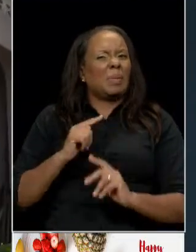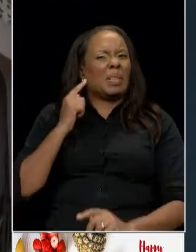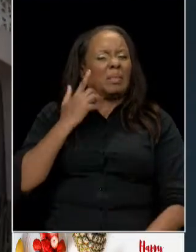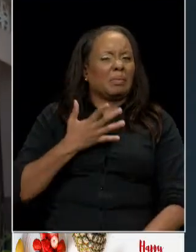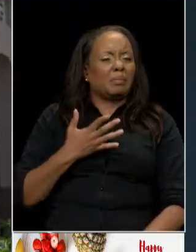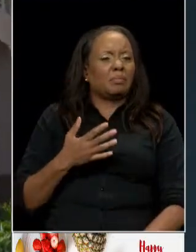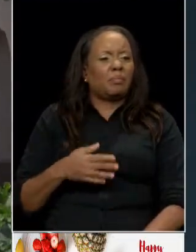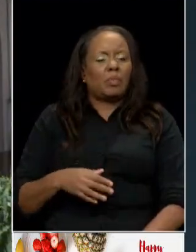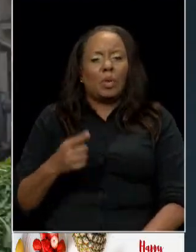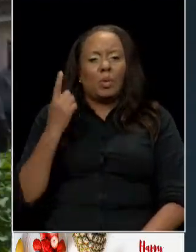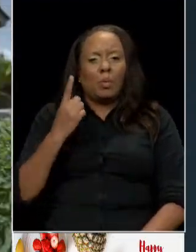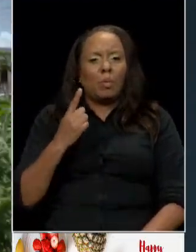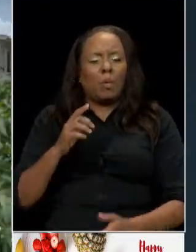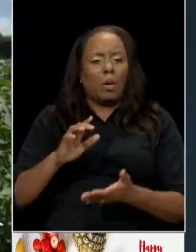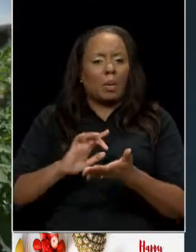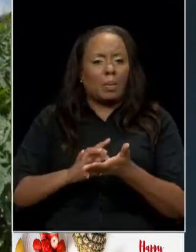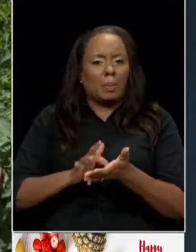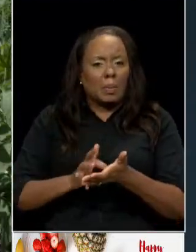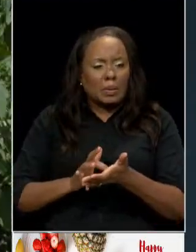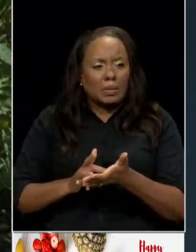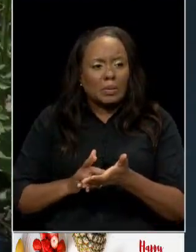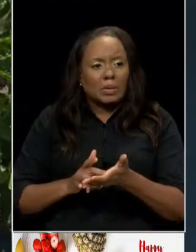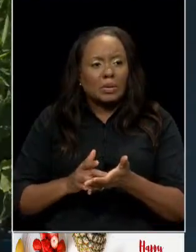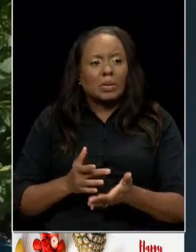was placed on used to bring on